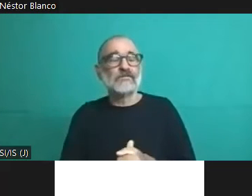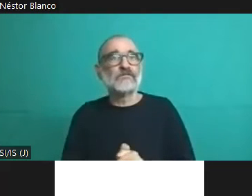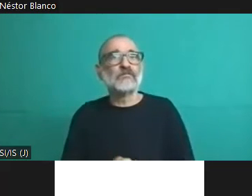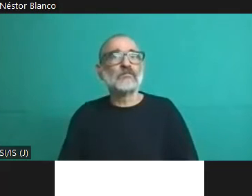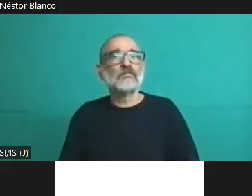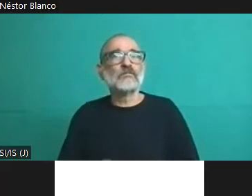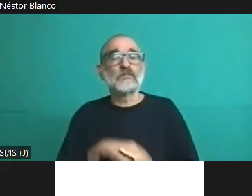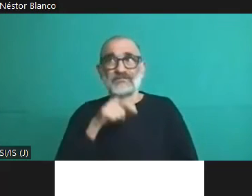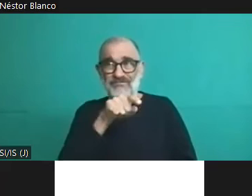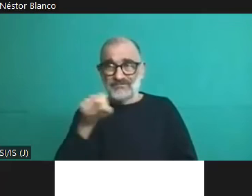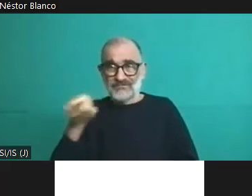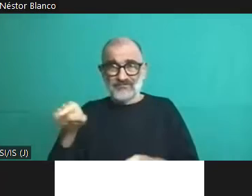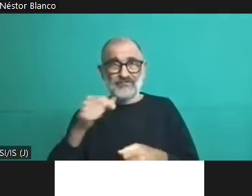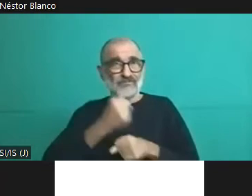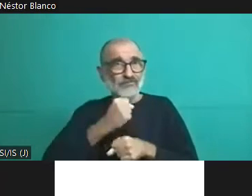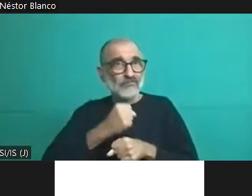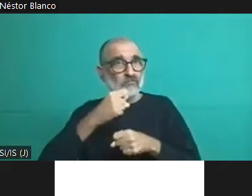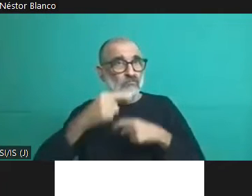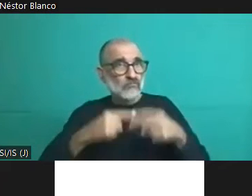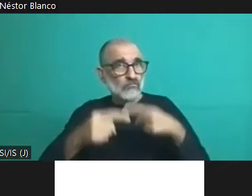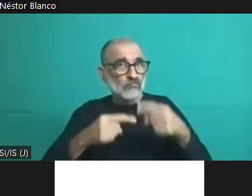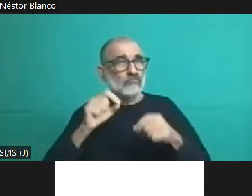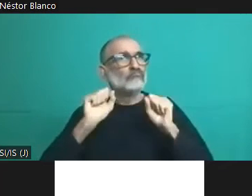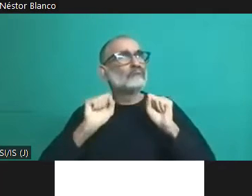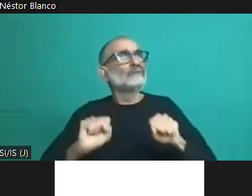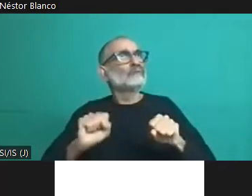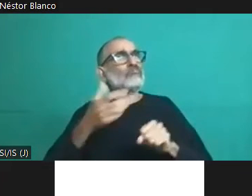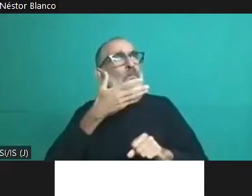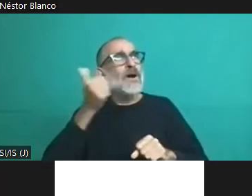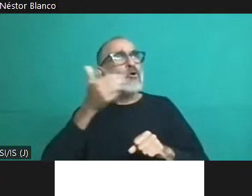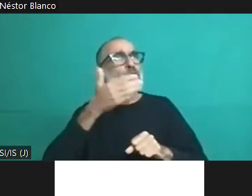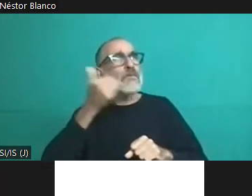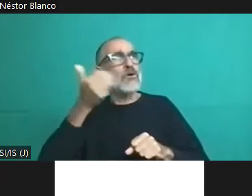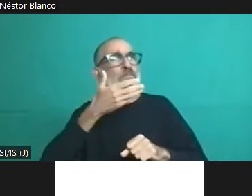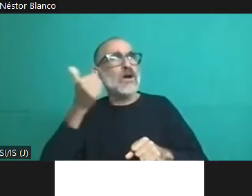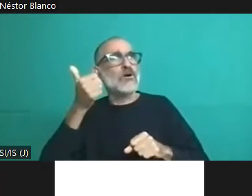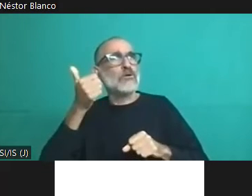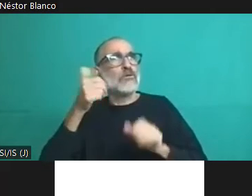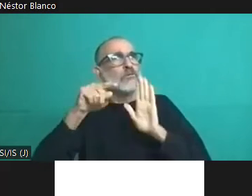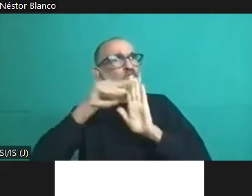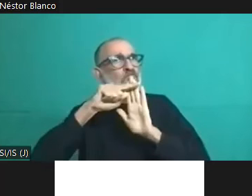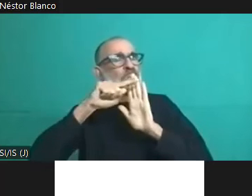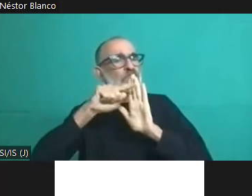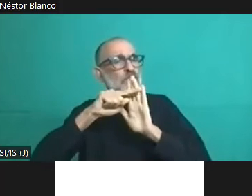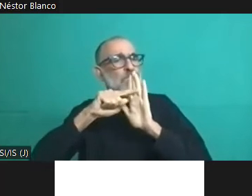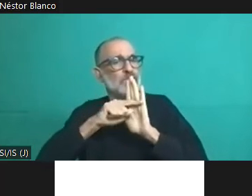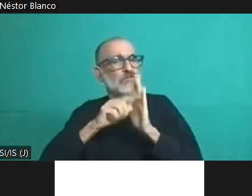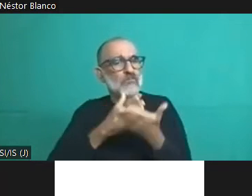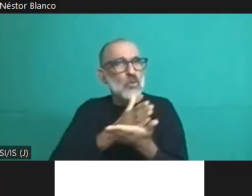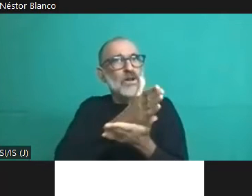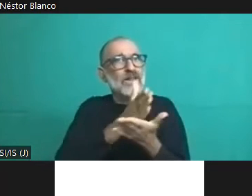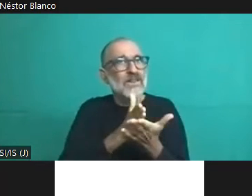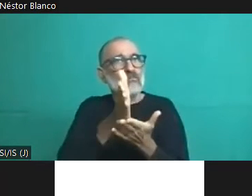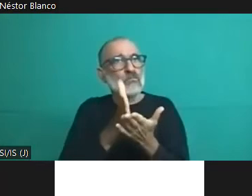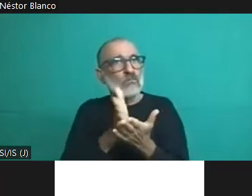other multi-module approach to training, improved facility infrastructure, provision of high